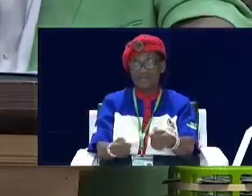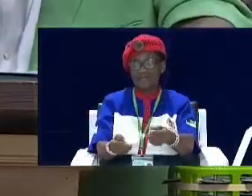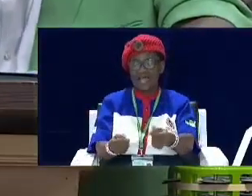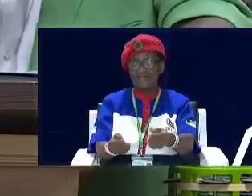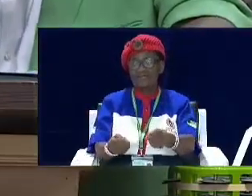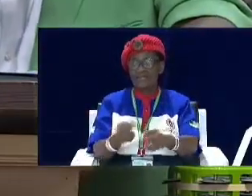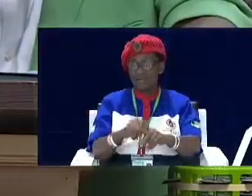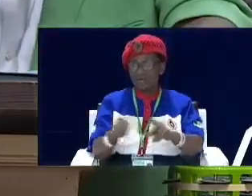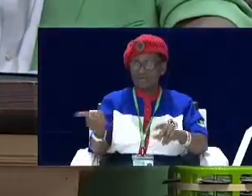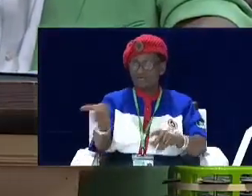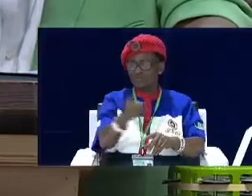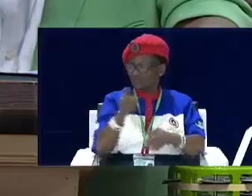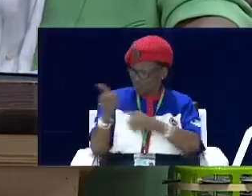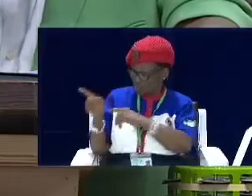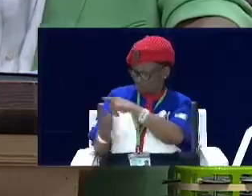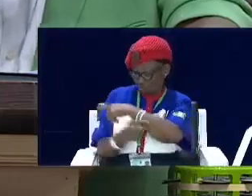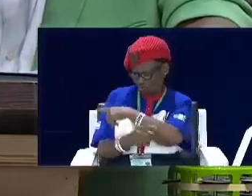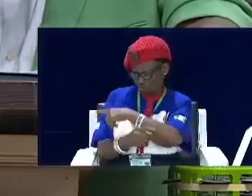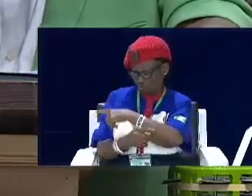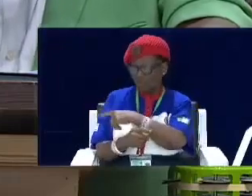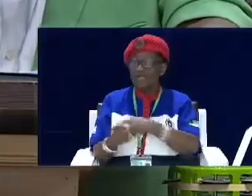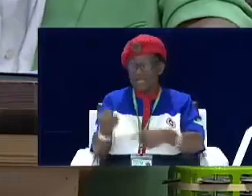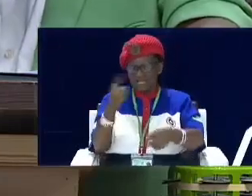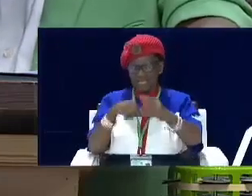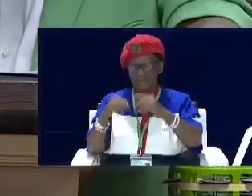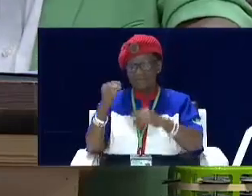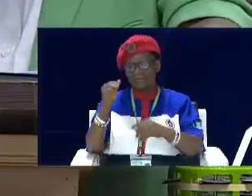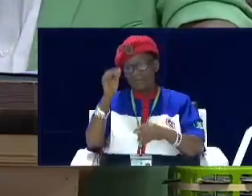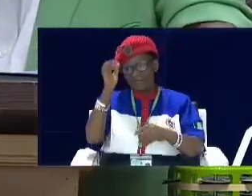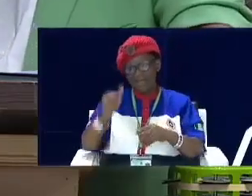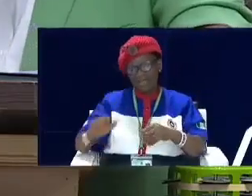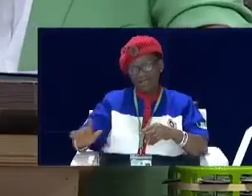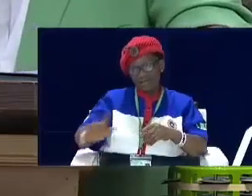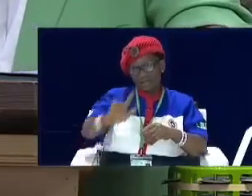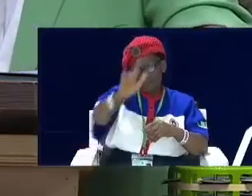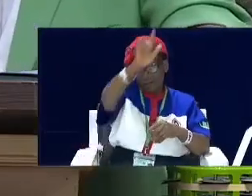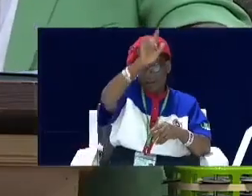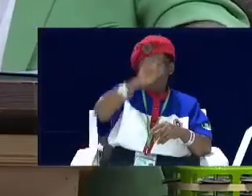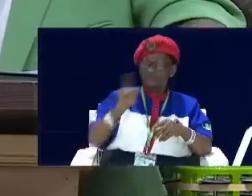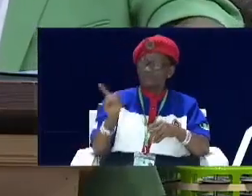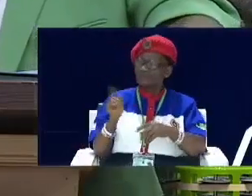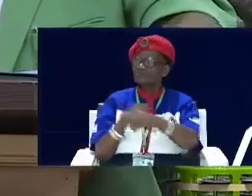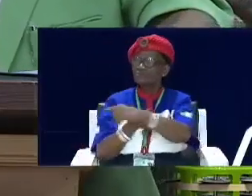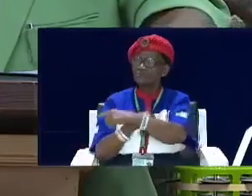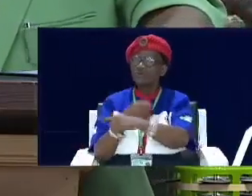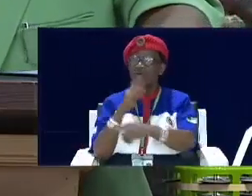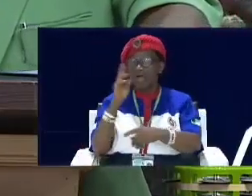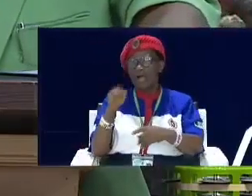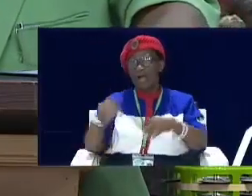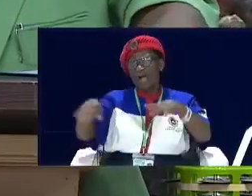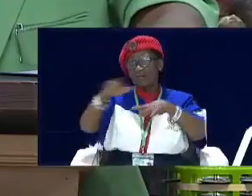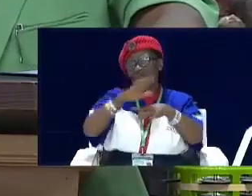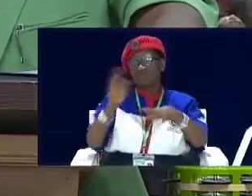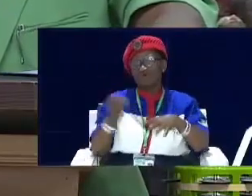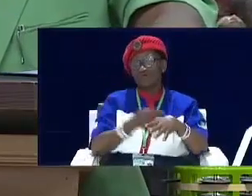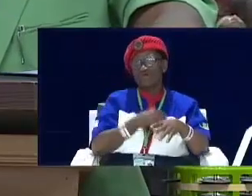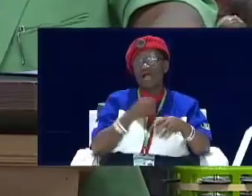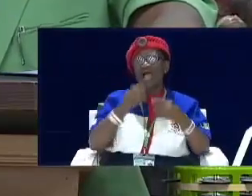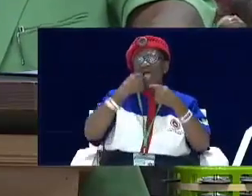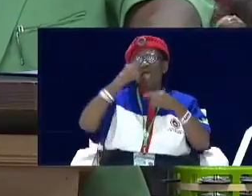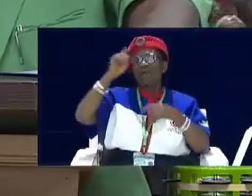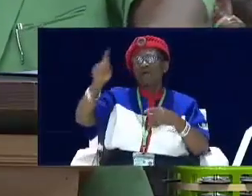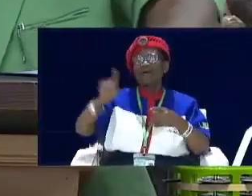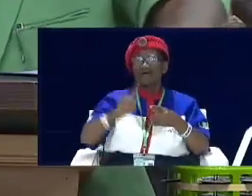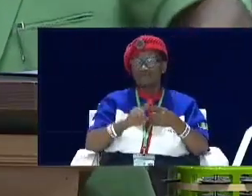air. You are above us. I decree to somebody